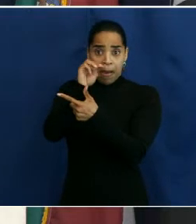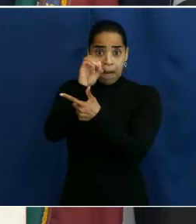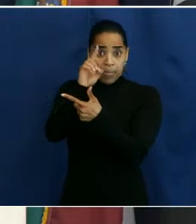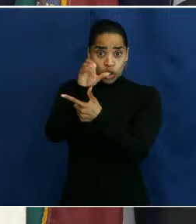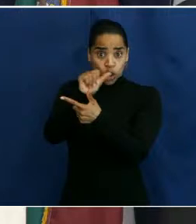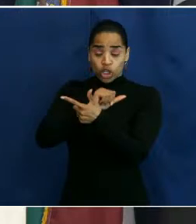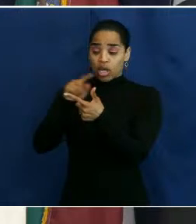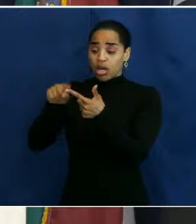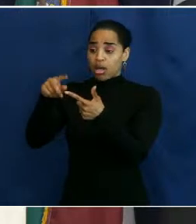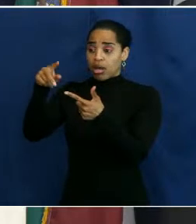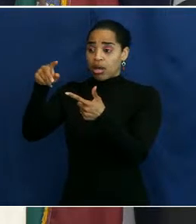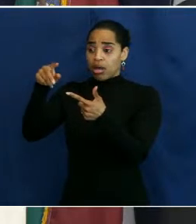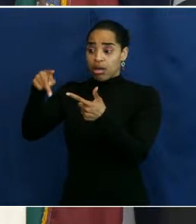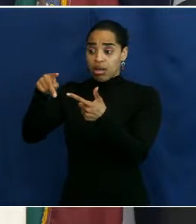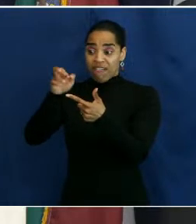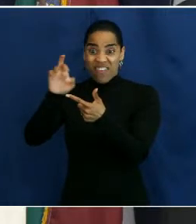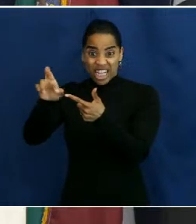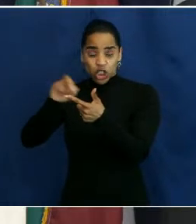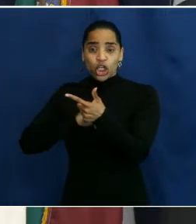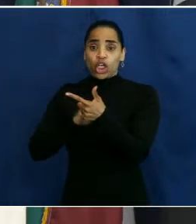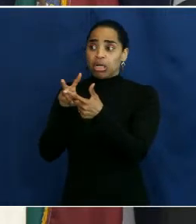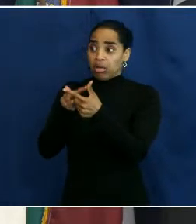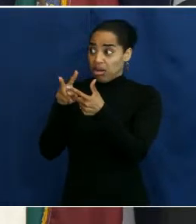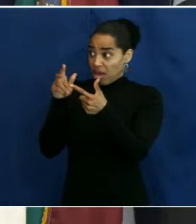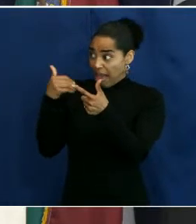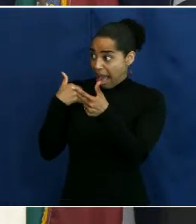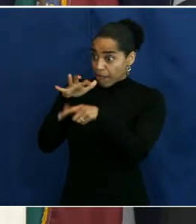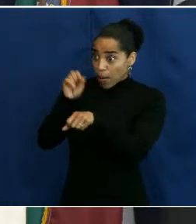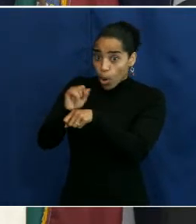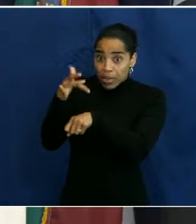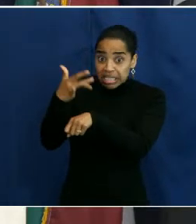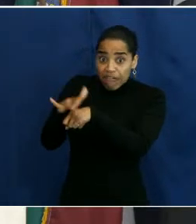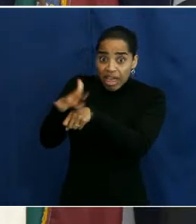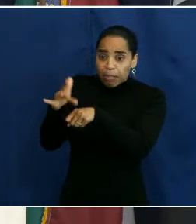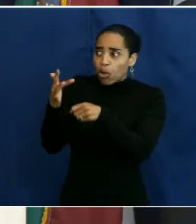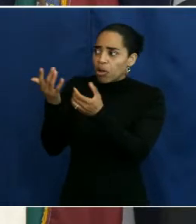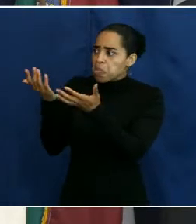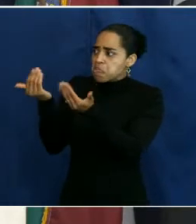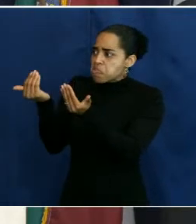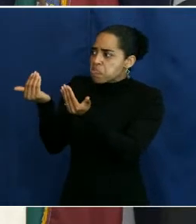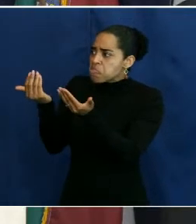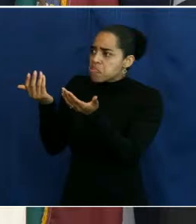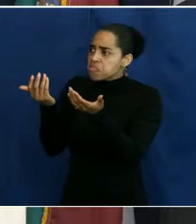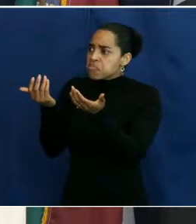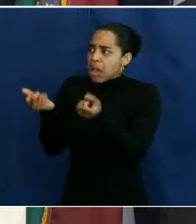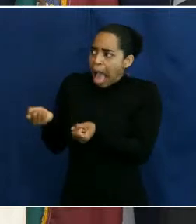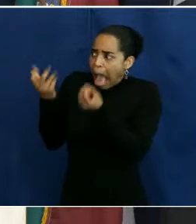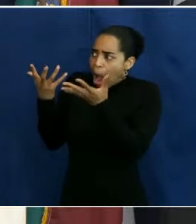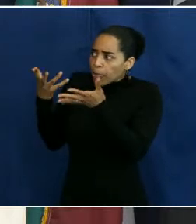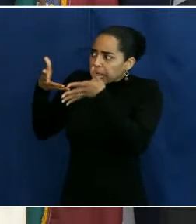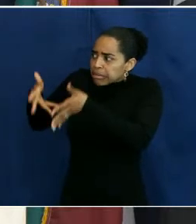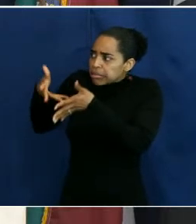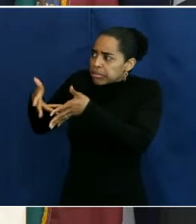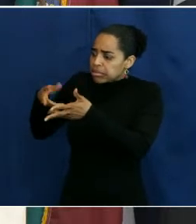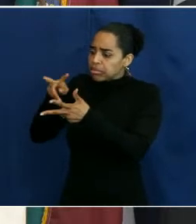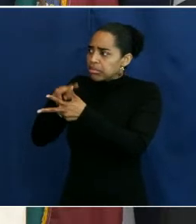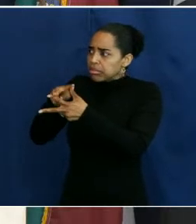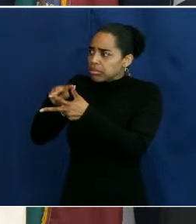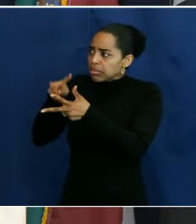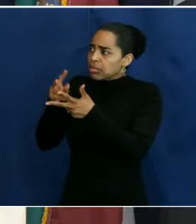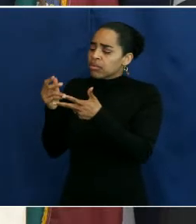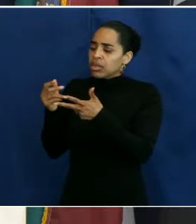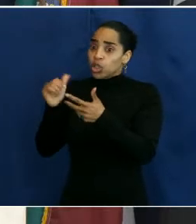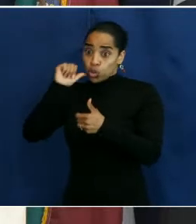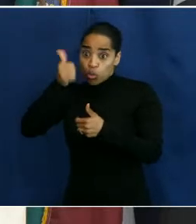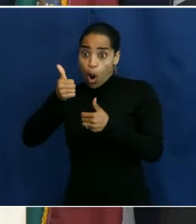Are appointments still being just snapped up the moment that they're put out? I guess I'm just trying to understand what is the supply scenario that this